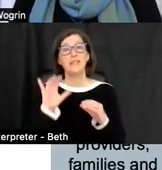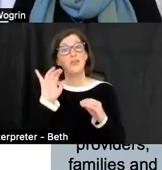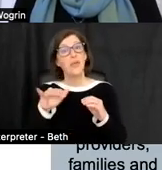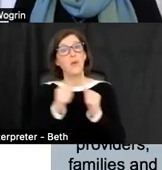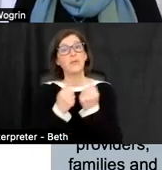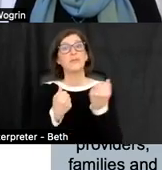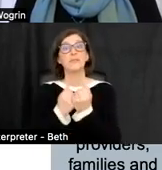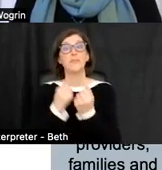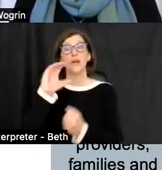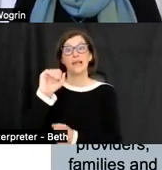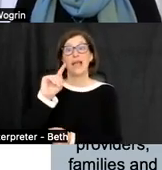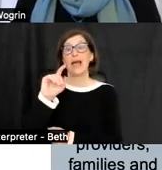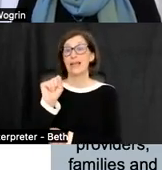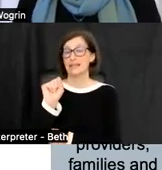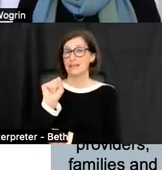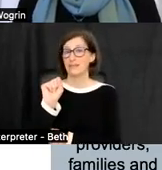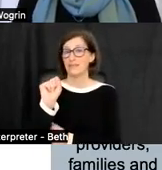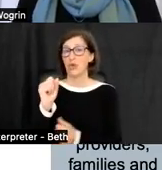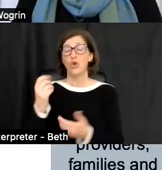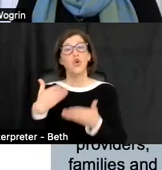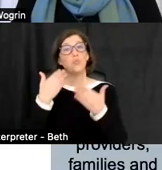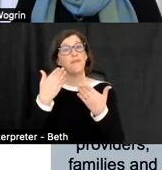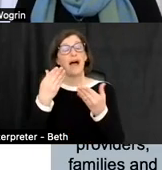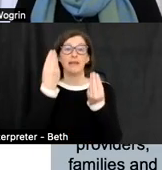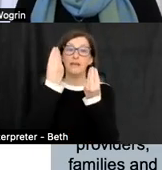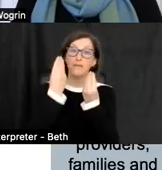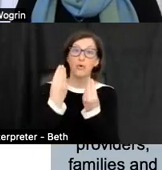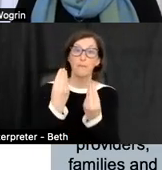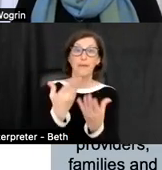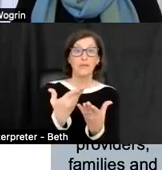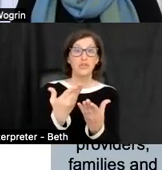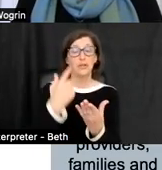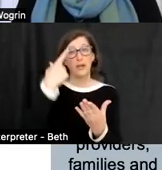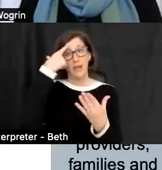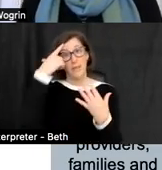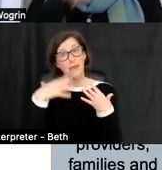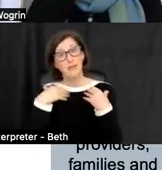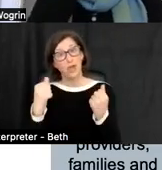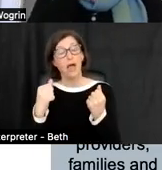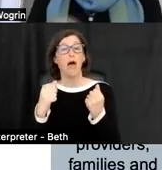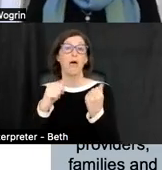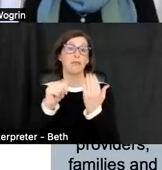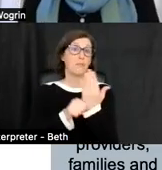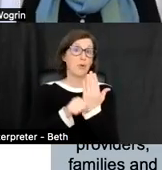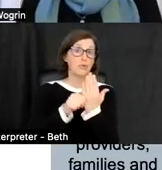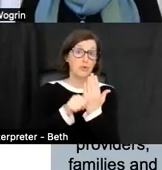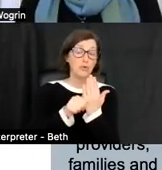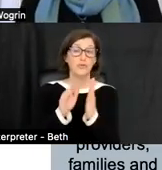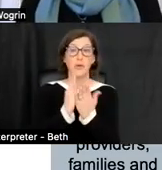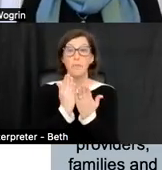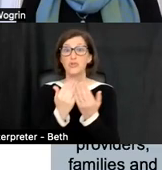of the CATs, who provide information on mental health literacy,